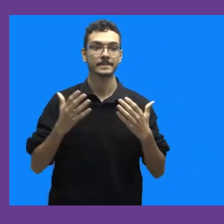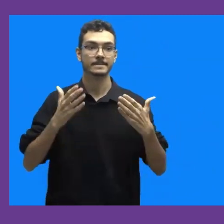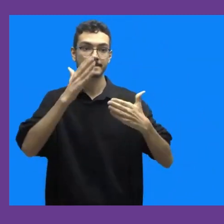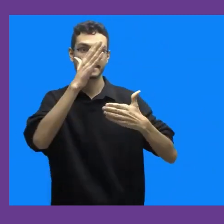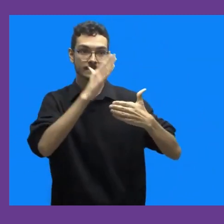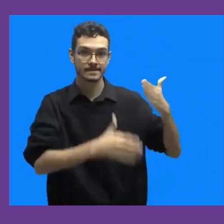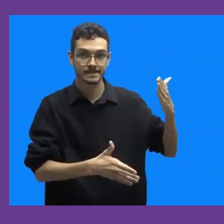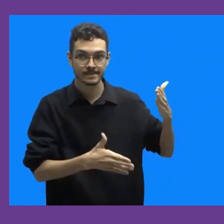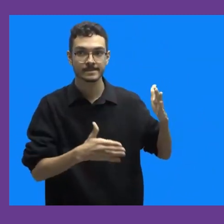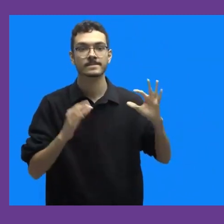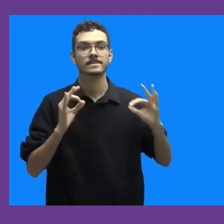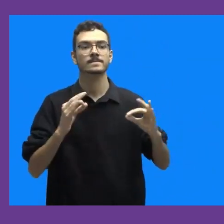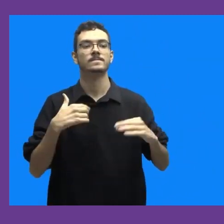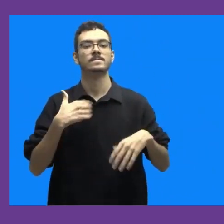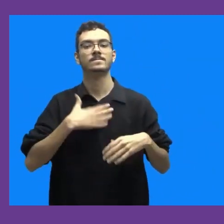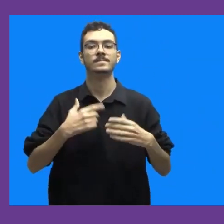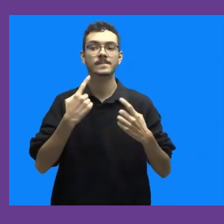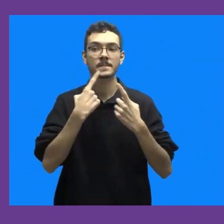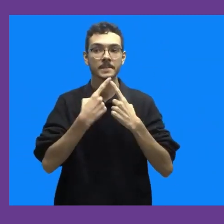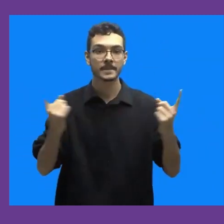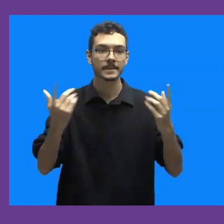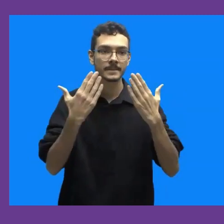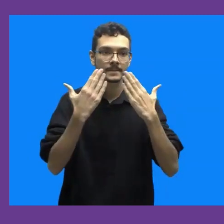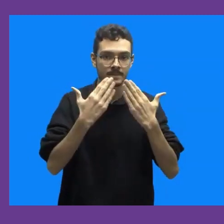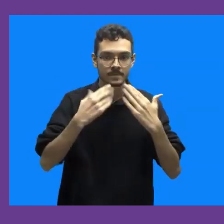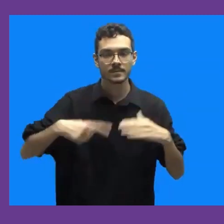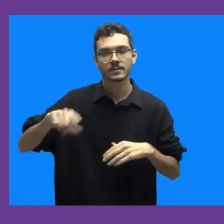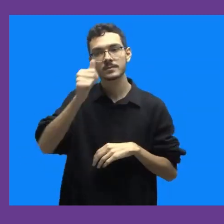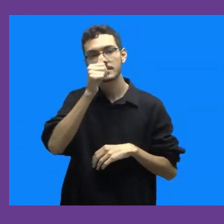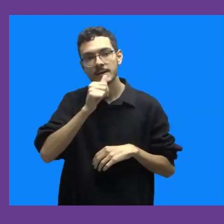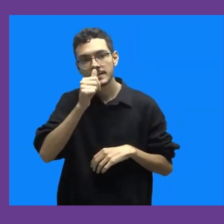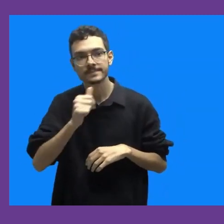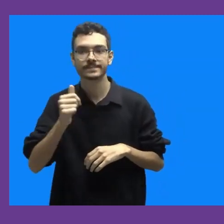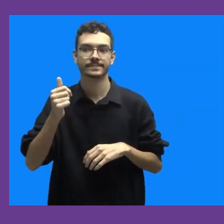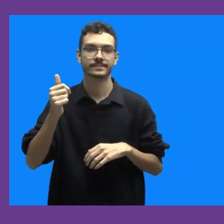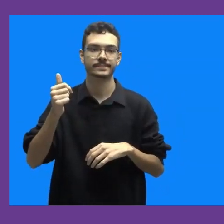person, for the passion of the online attendees,